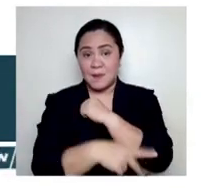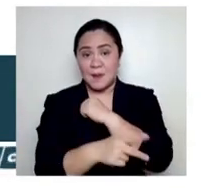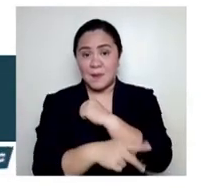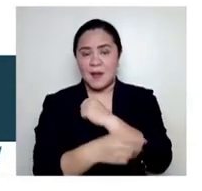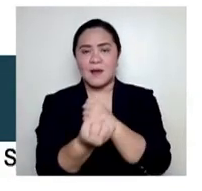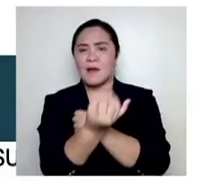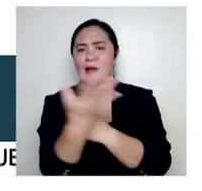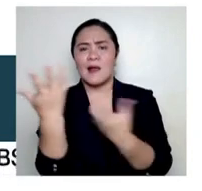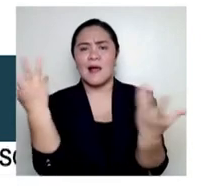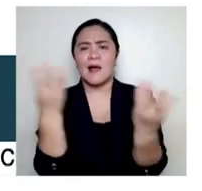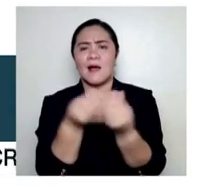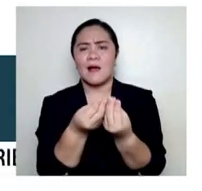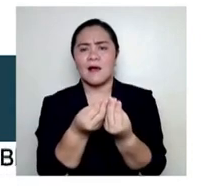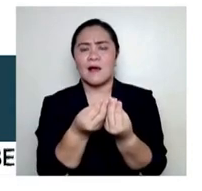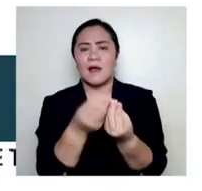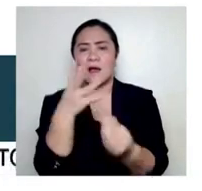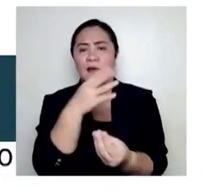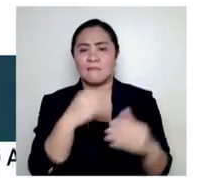is expiring soon?